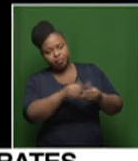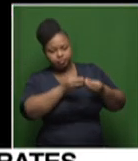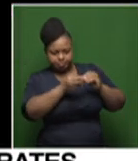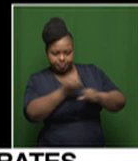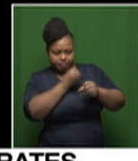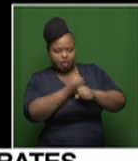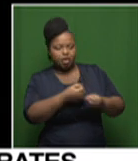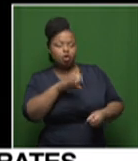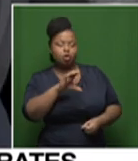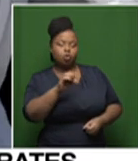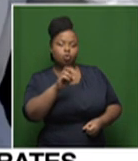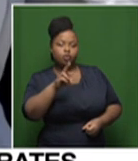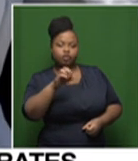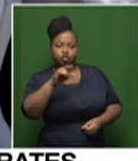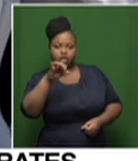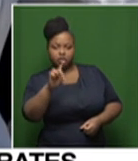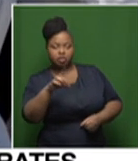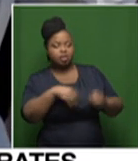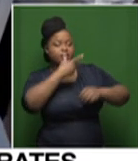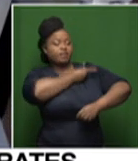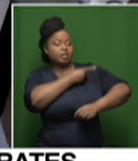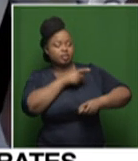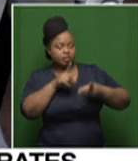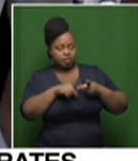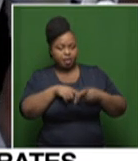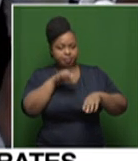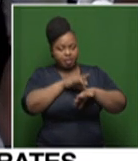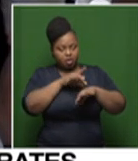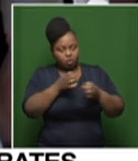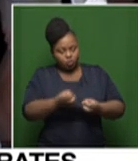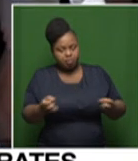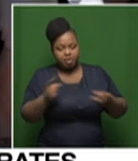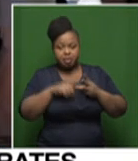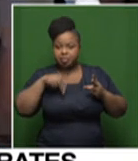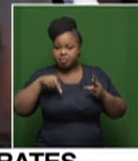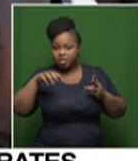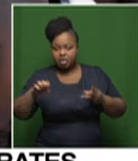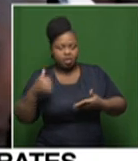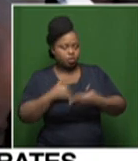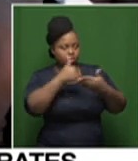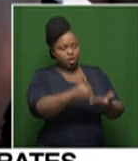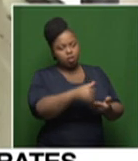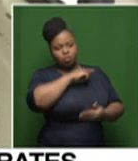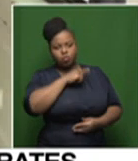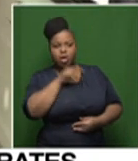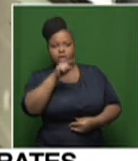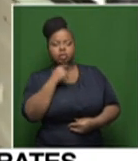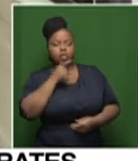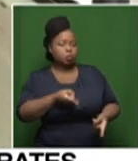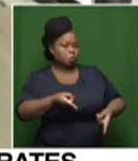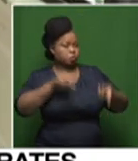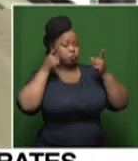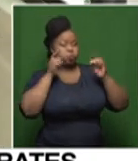the Covishield vaccine, along with medical equipment and protective gear to help India respond to what has been billed a